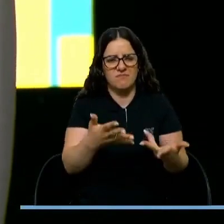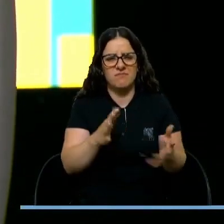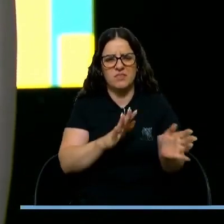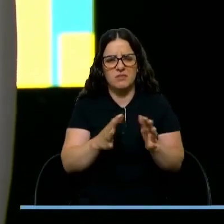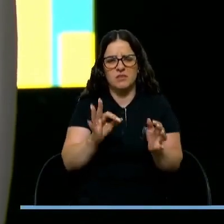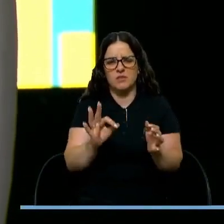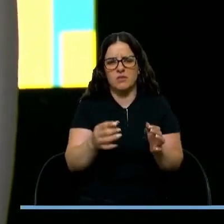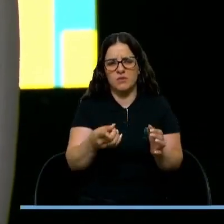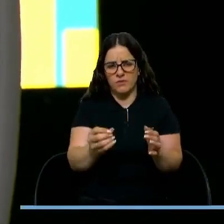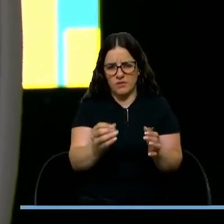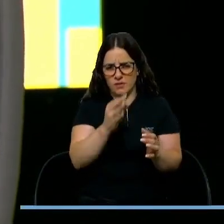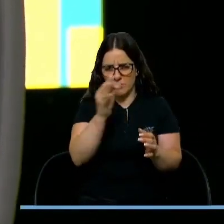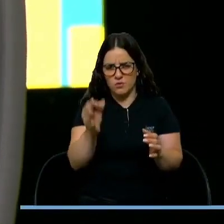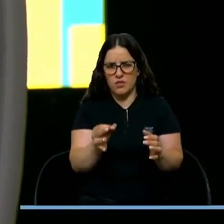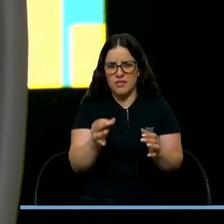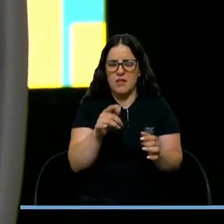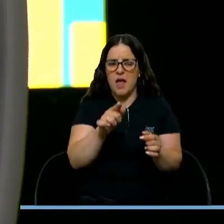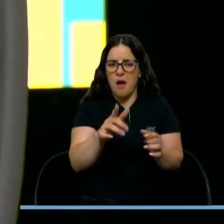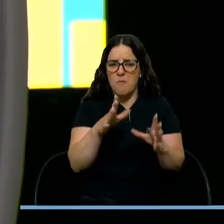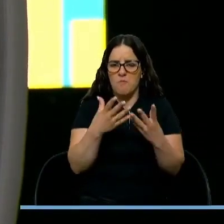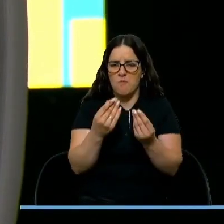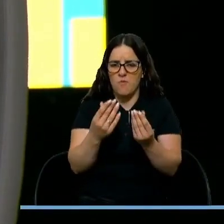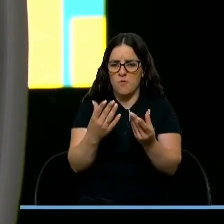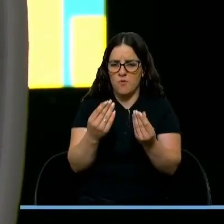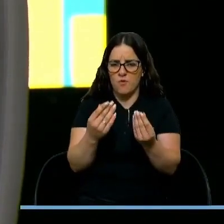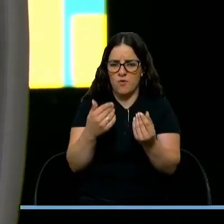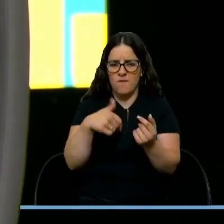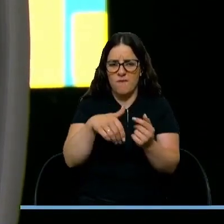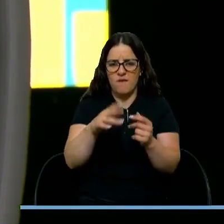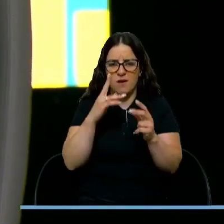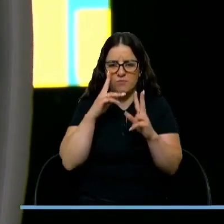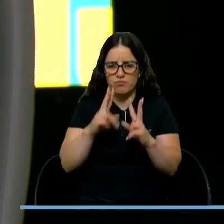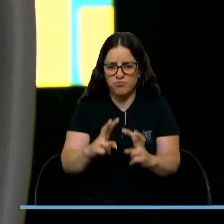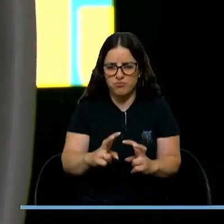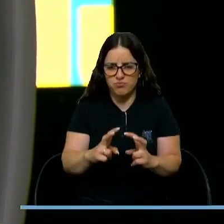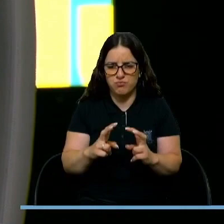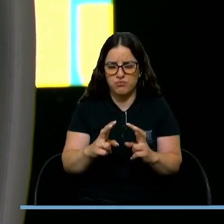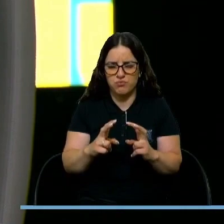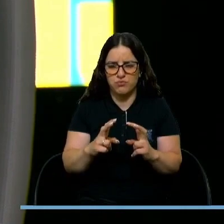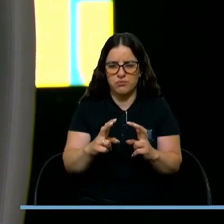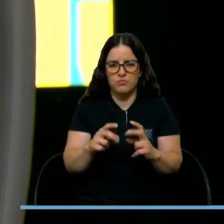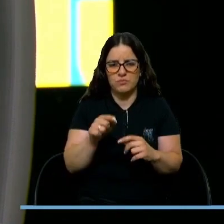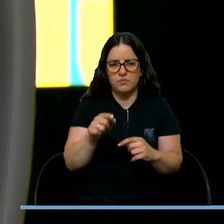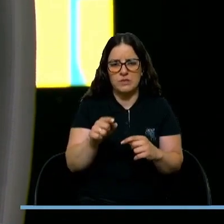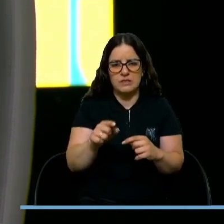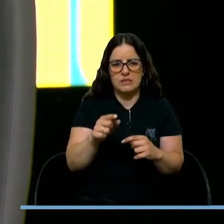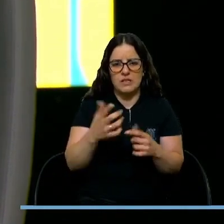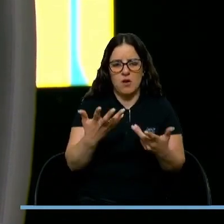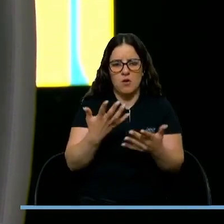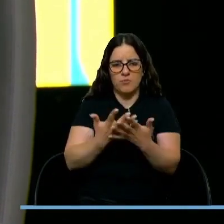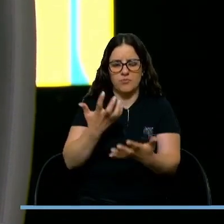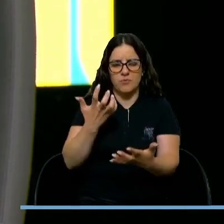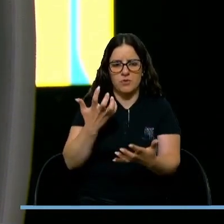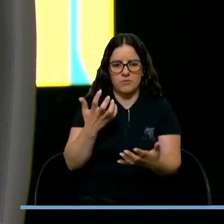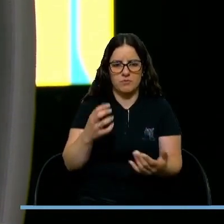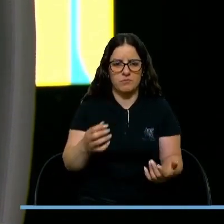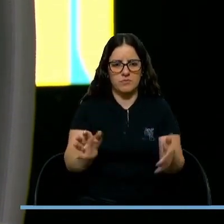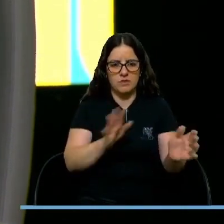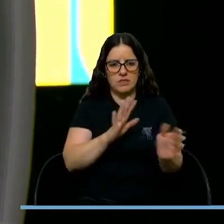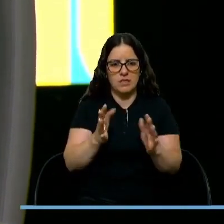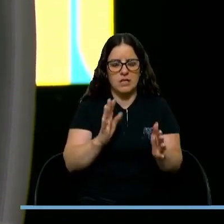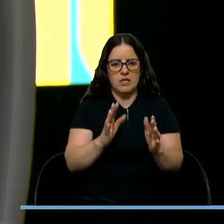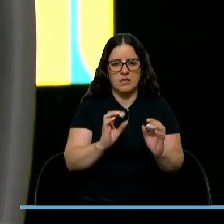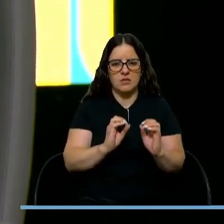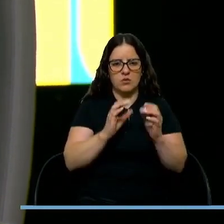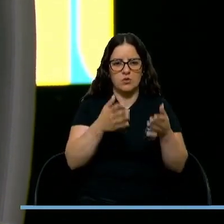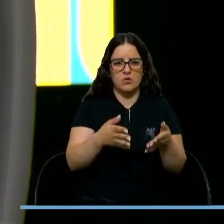is 90%, it means quite a lot. We will speak about that aspect later on. Maybe